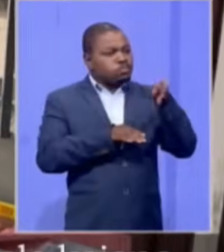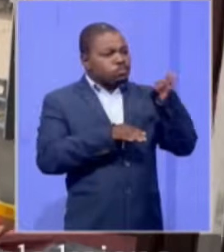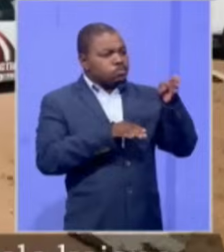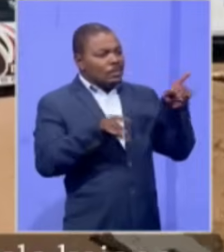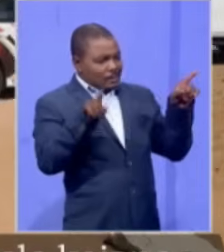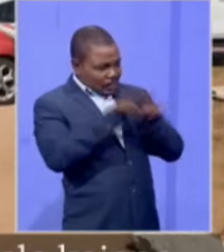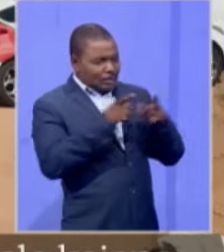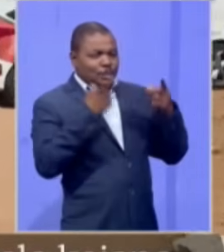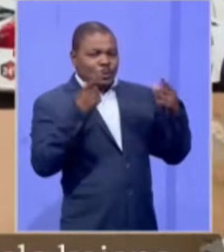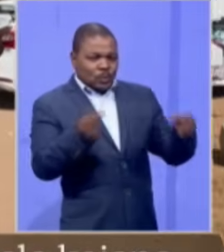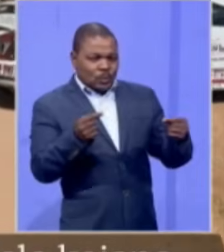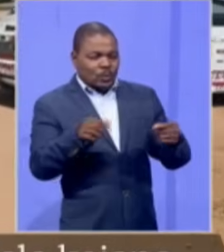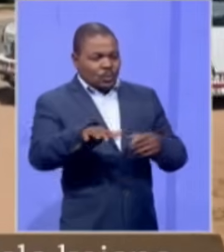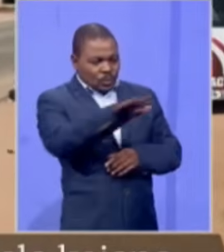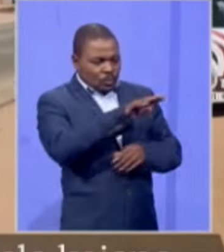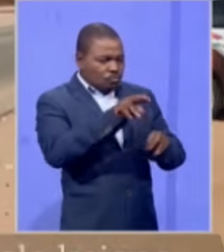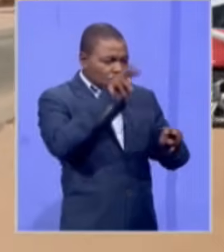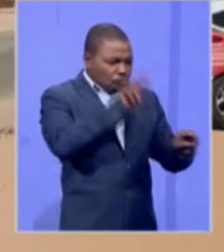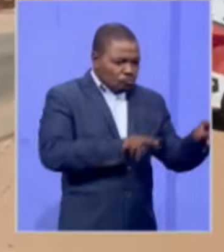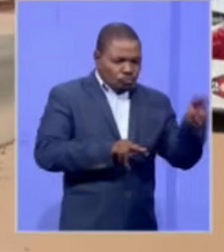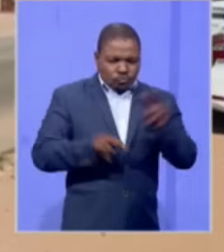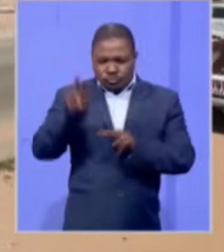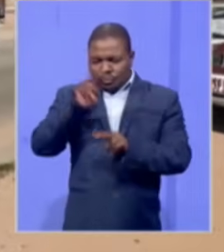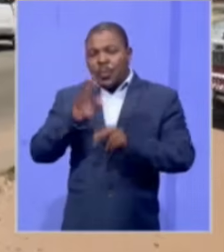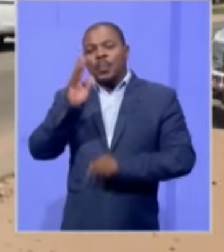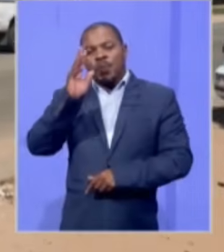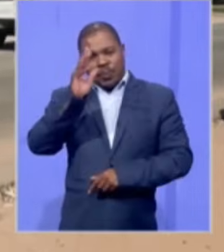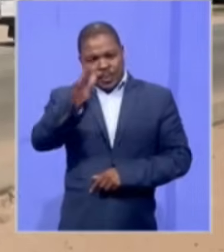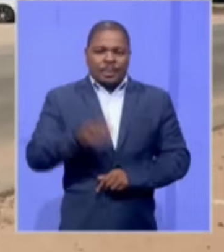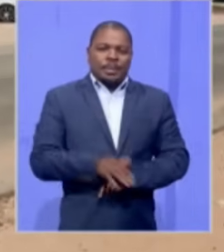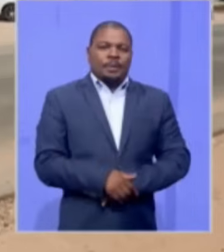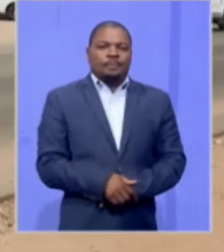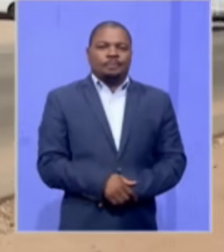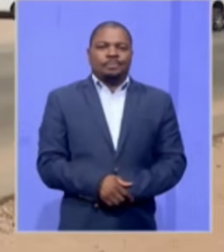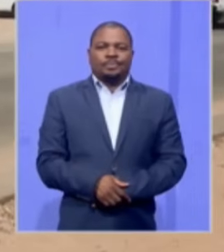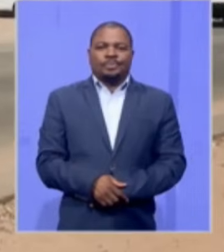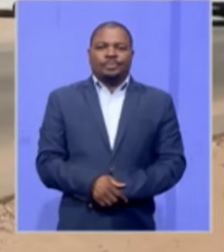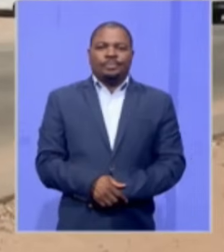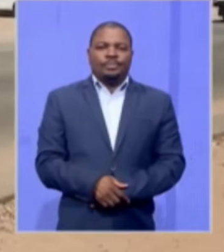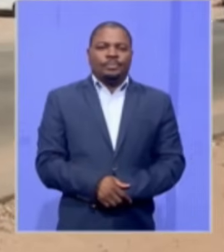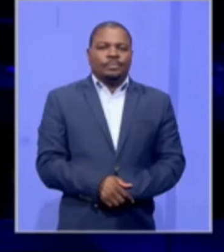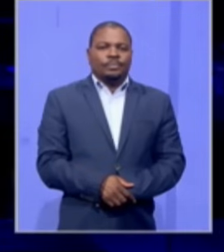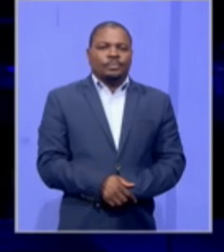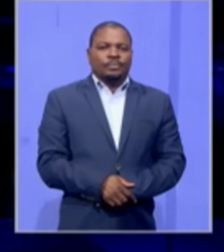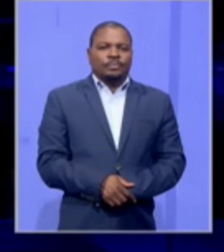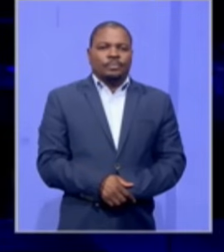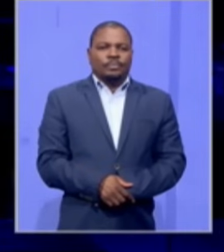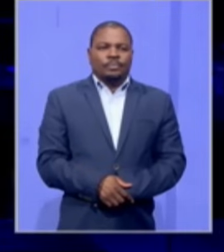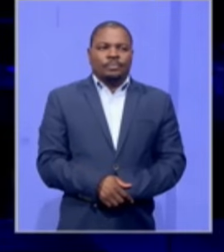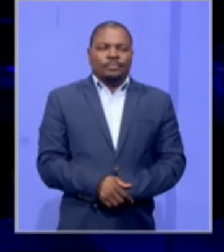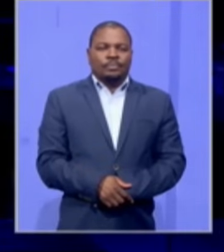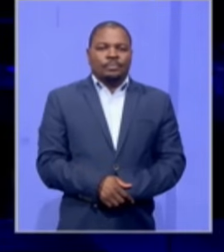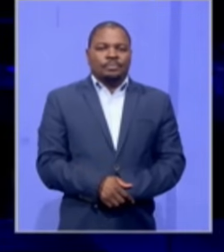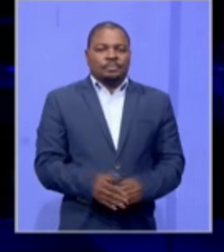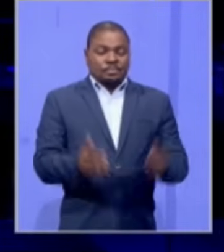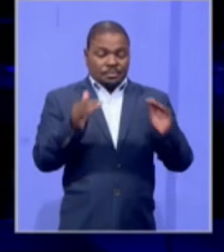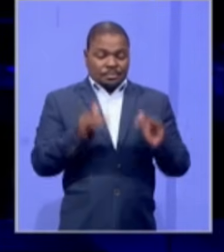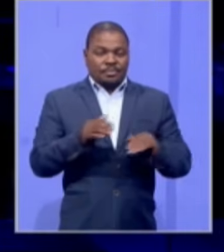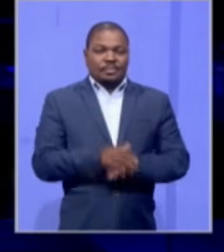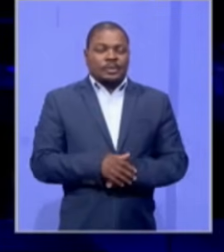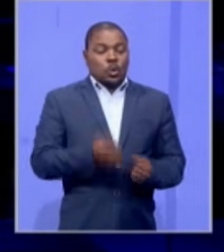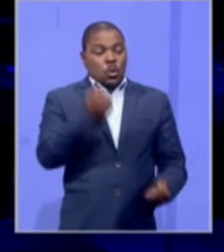selegae tse e leng karolo ya Sedika. Itumeleng Khajane, SABC News, Mahikeng. Jwale re kena tsa